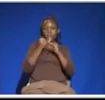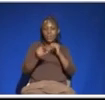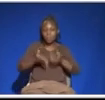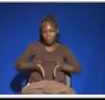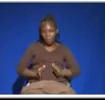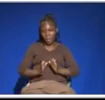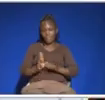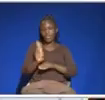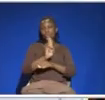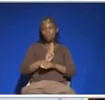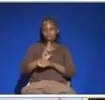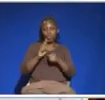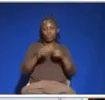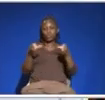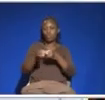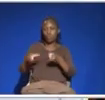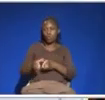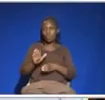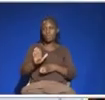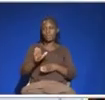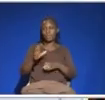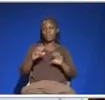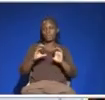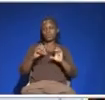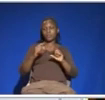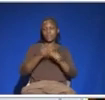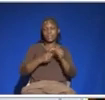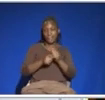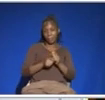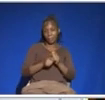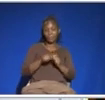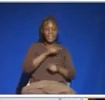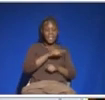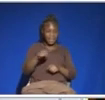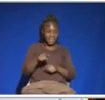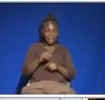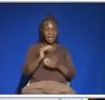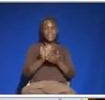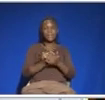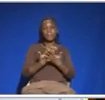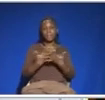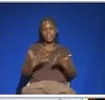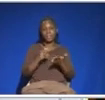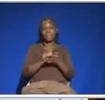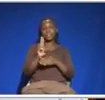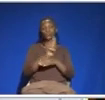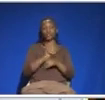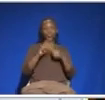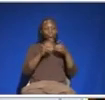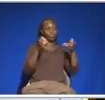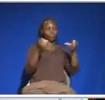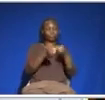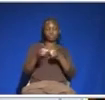can also be used to classify these living organisms. So those are some of the features that are used to